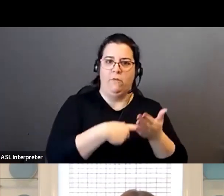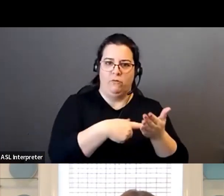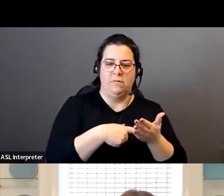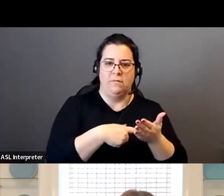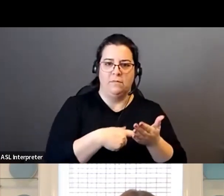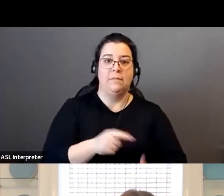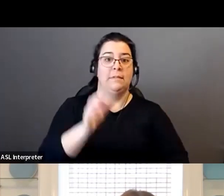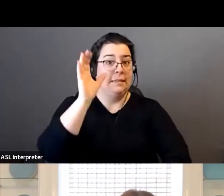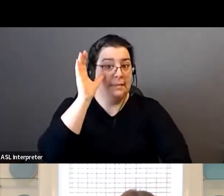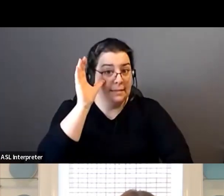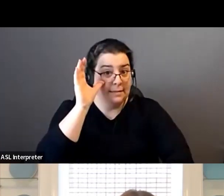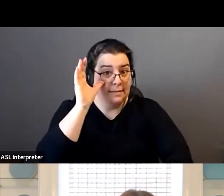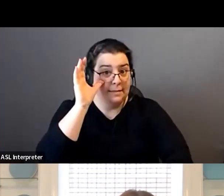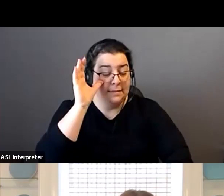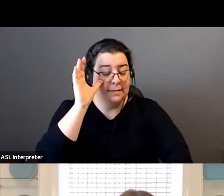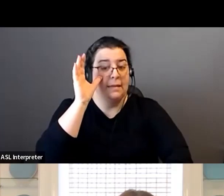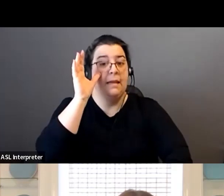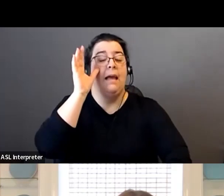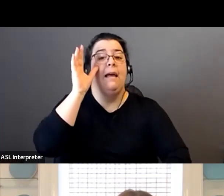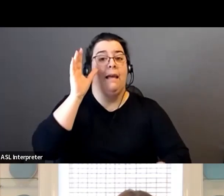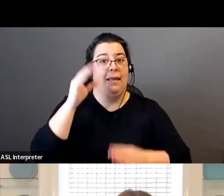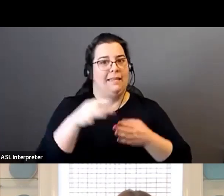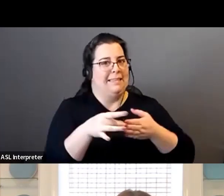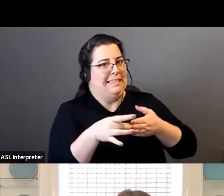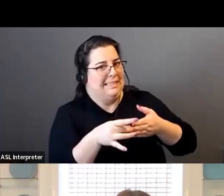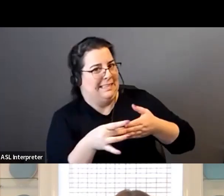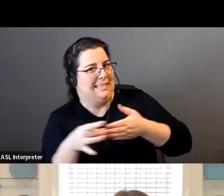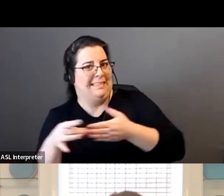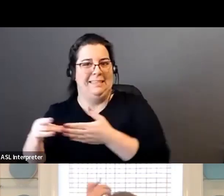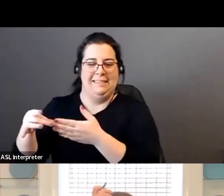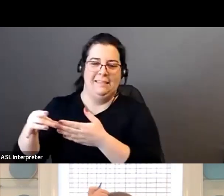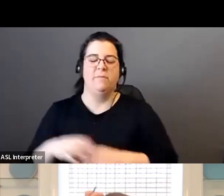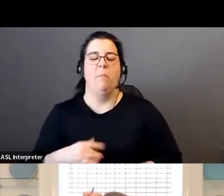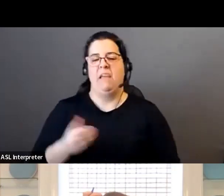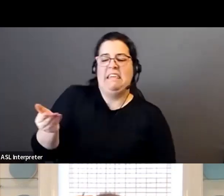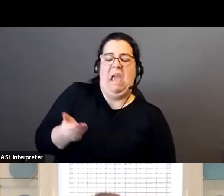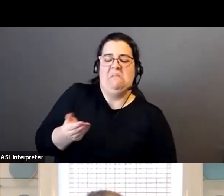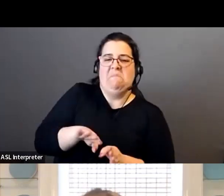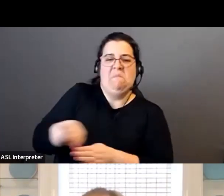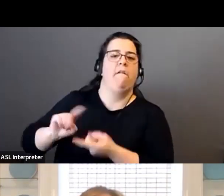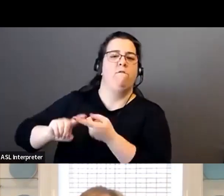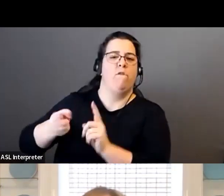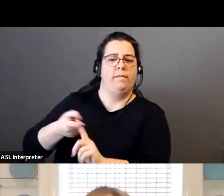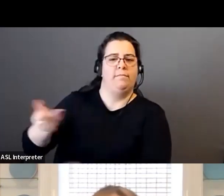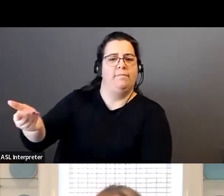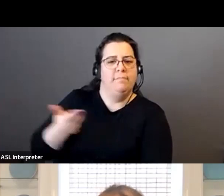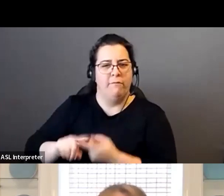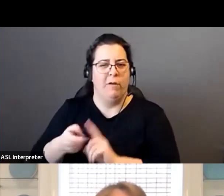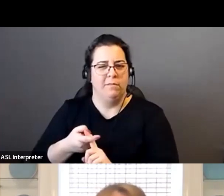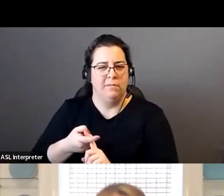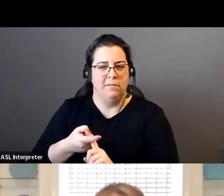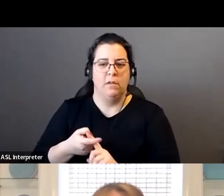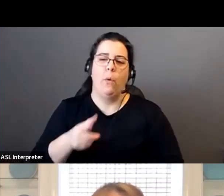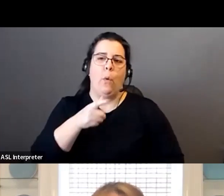this, like, I tell my friends that come on the show, because I don't call them guests, I'm here to steer the ship, you're driving the ship. So